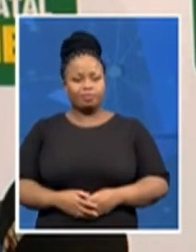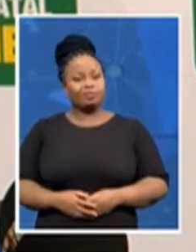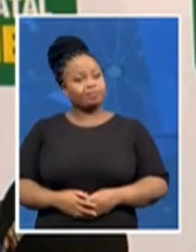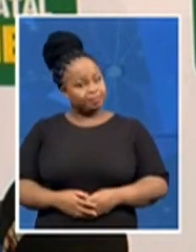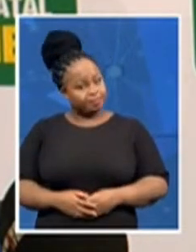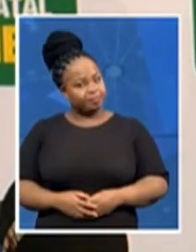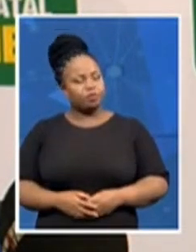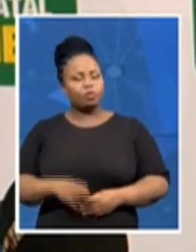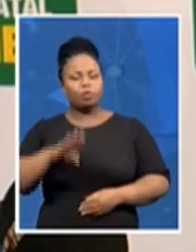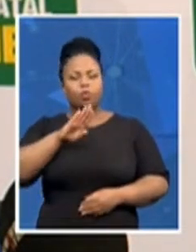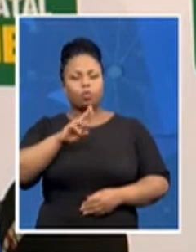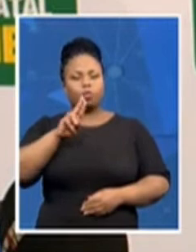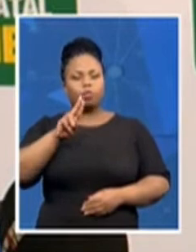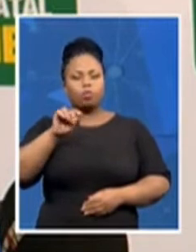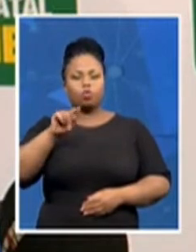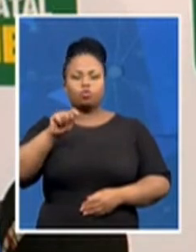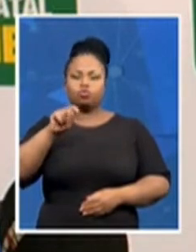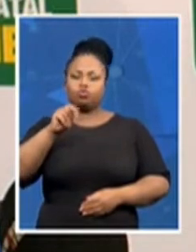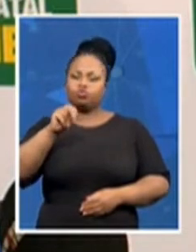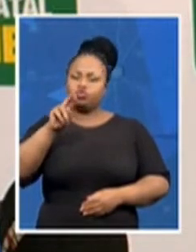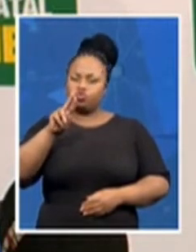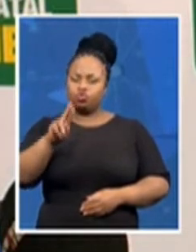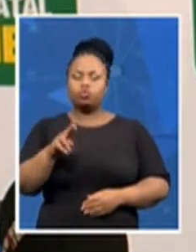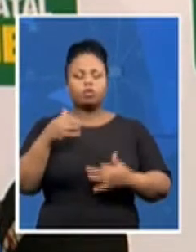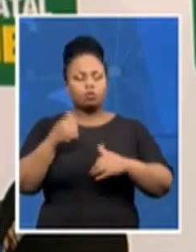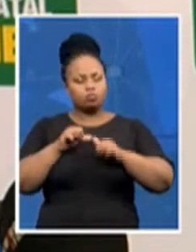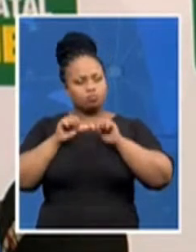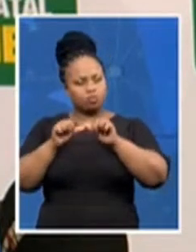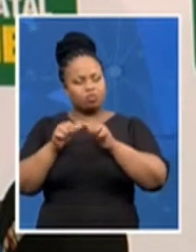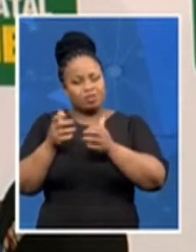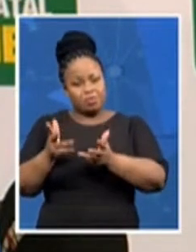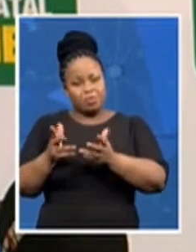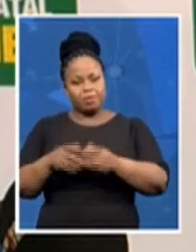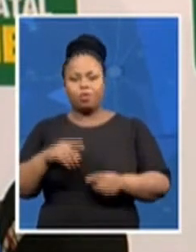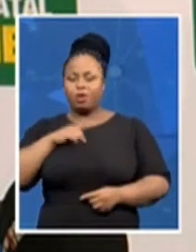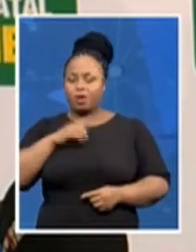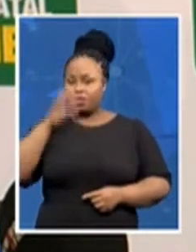as government, we will lend our firm and